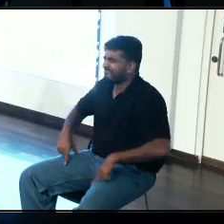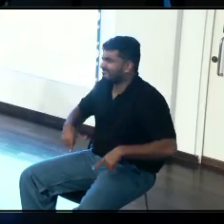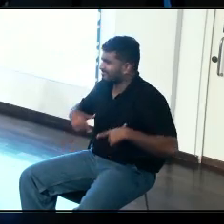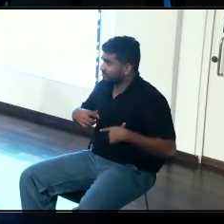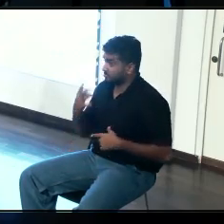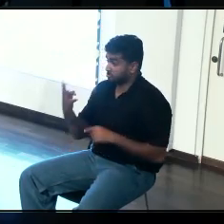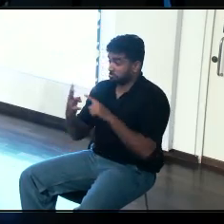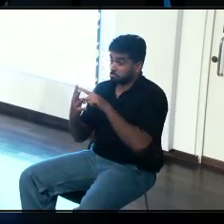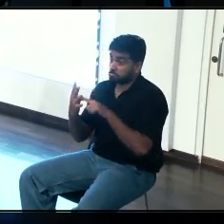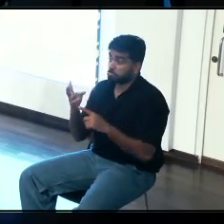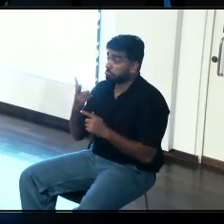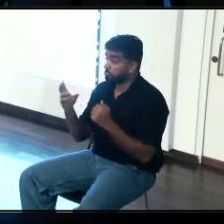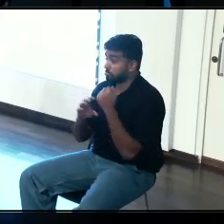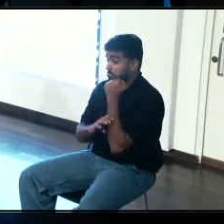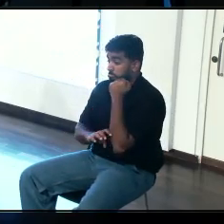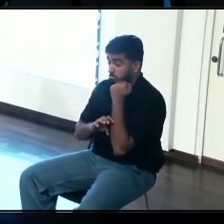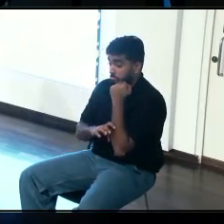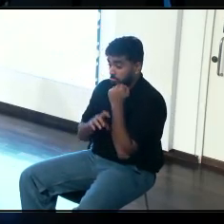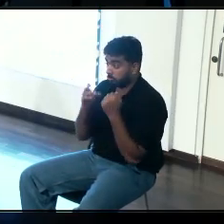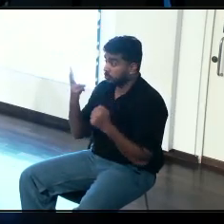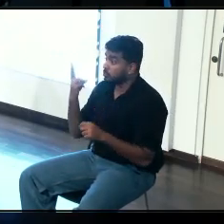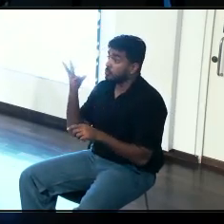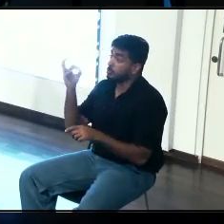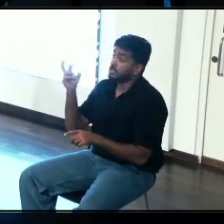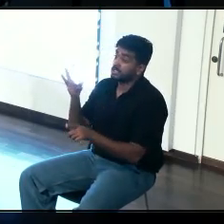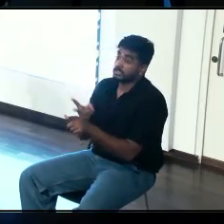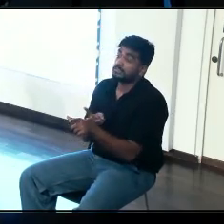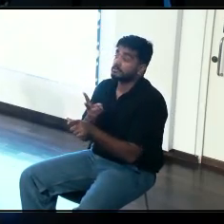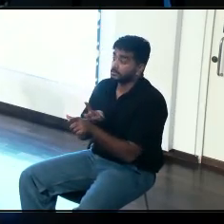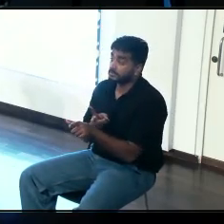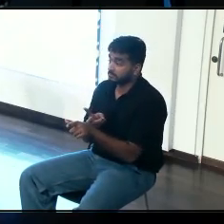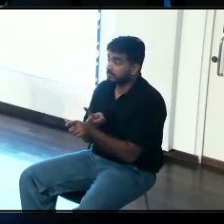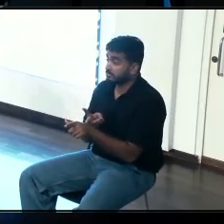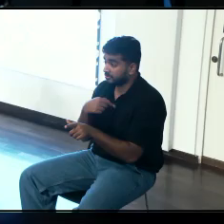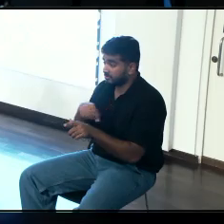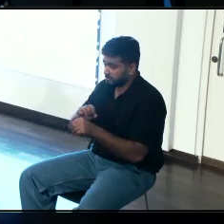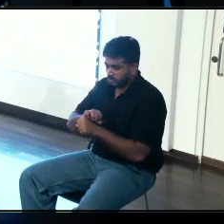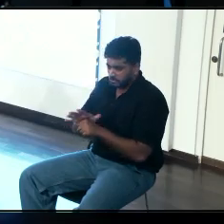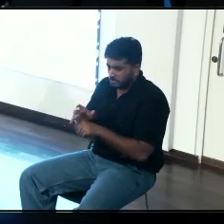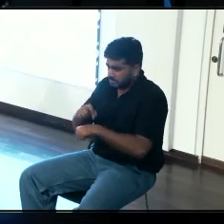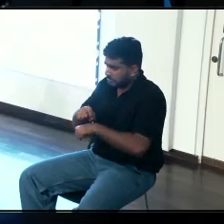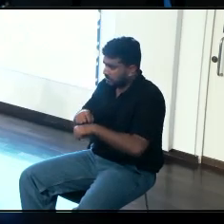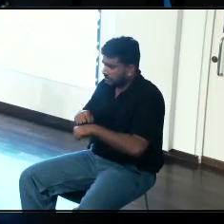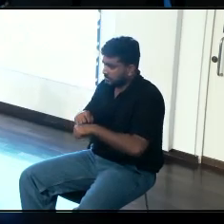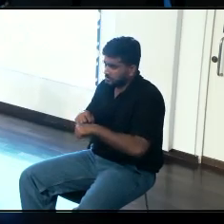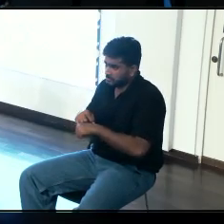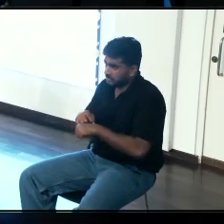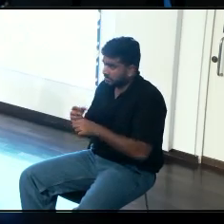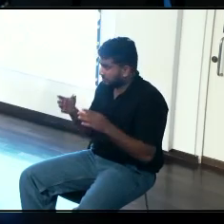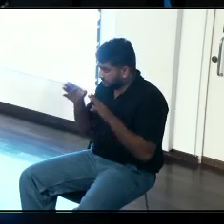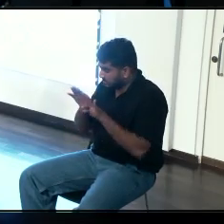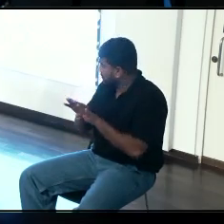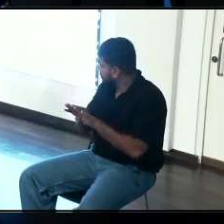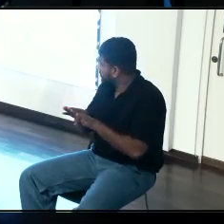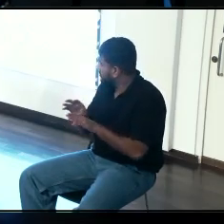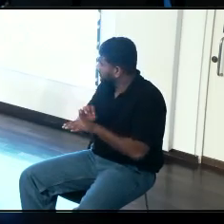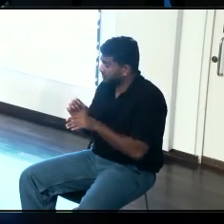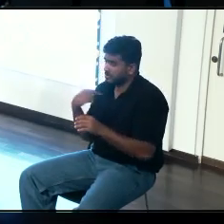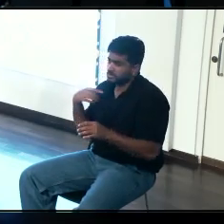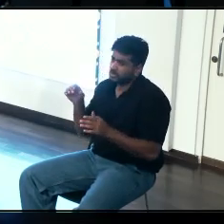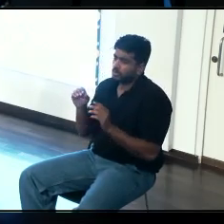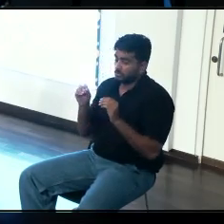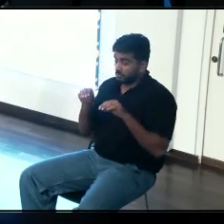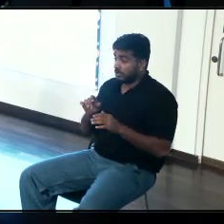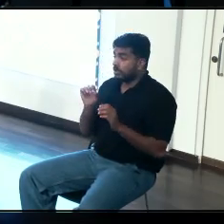4 countries and 4 continents for 2 decades. And during the pandemic, I found myself locked down in the home in Bombay in which I